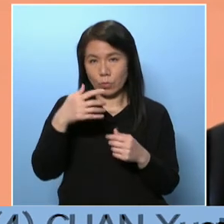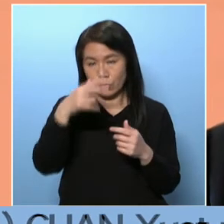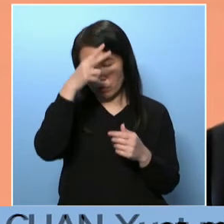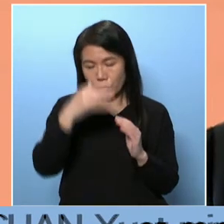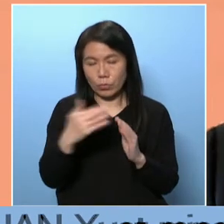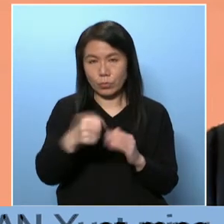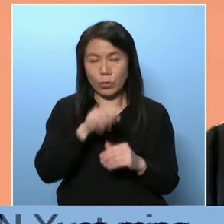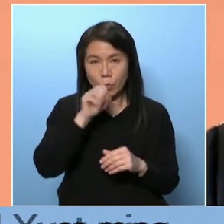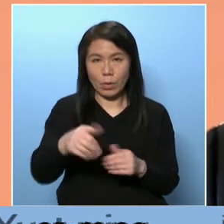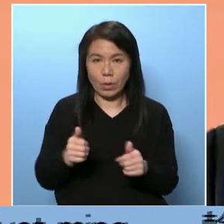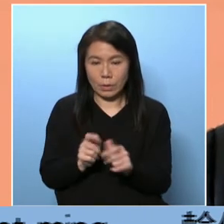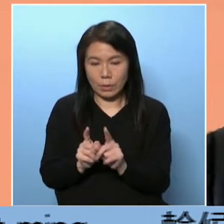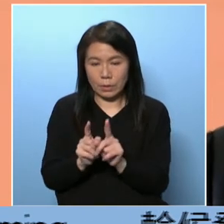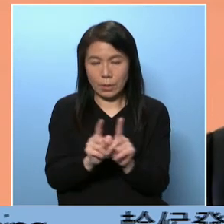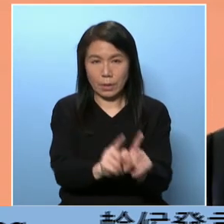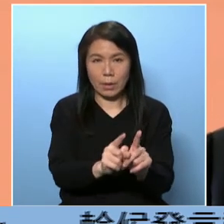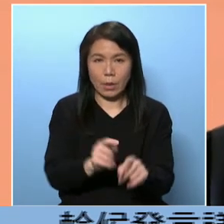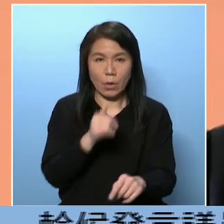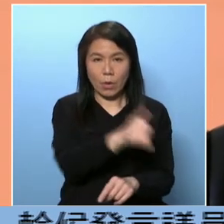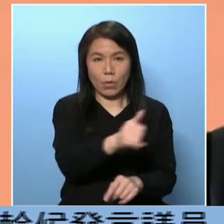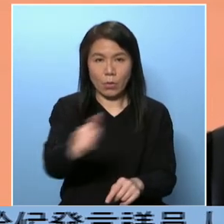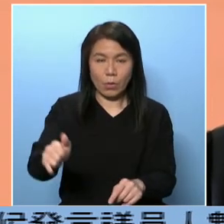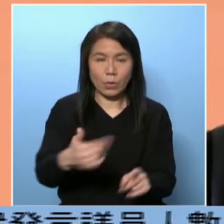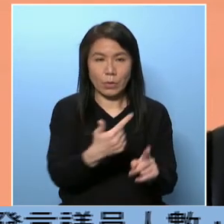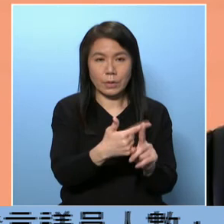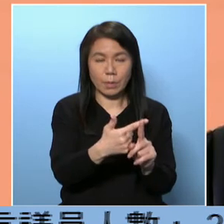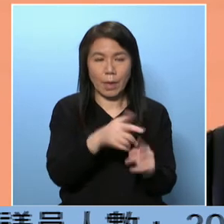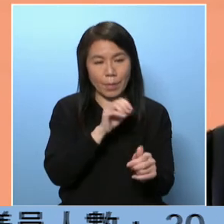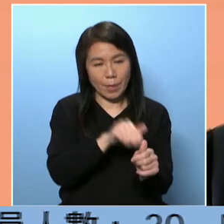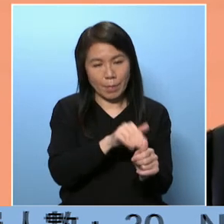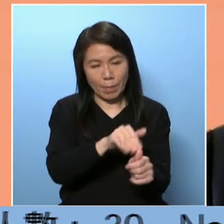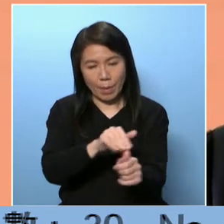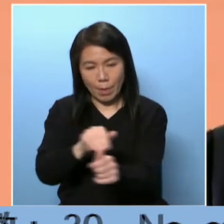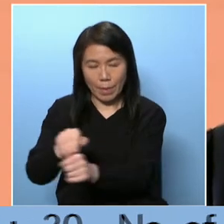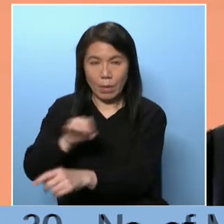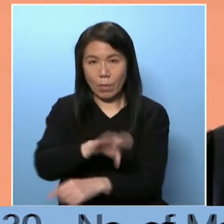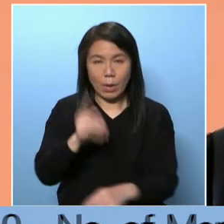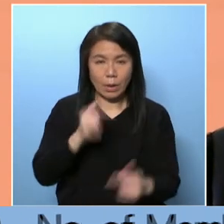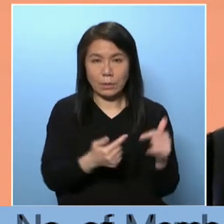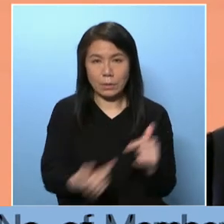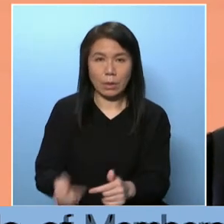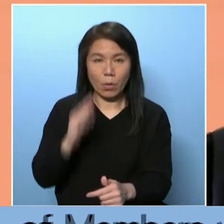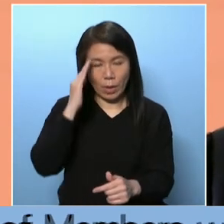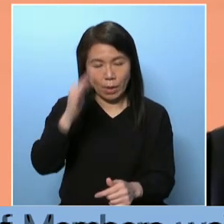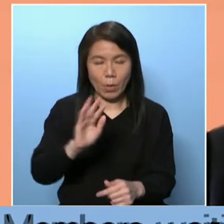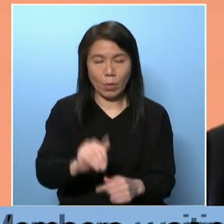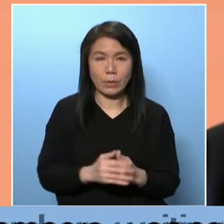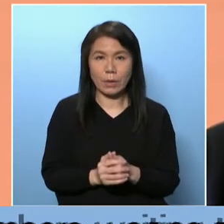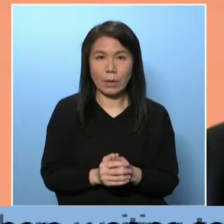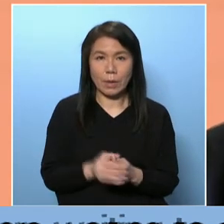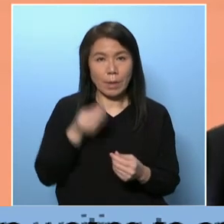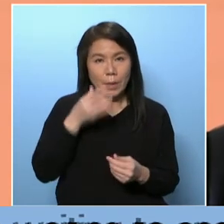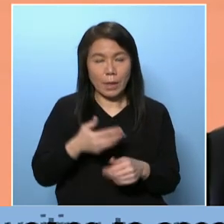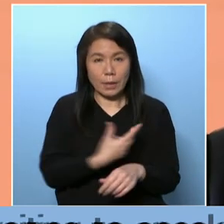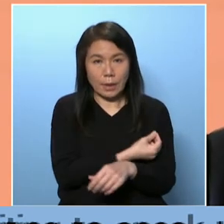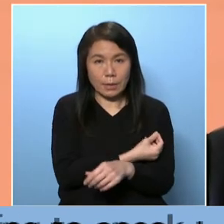to go with Patrick Nip to the districts to visit some citizens.